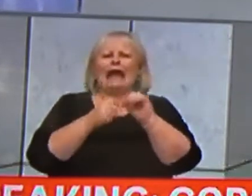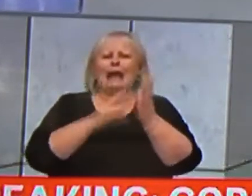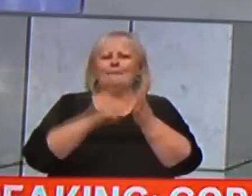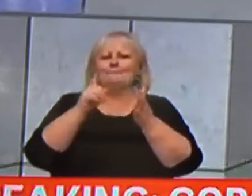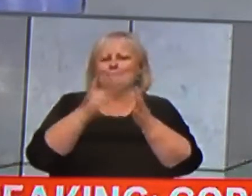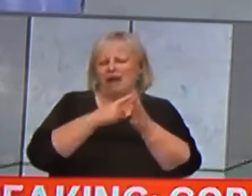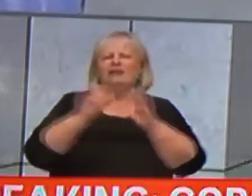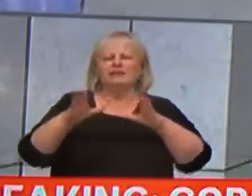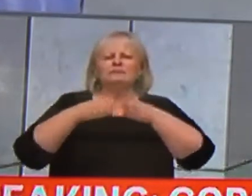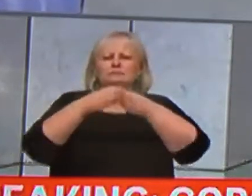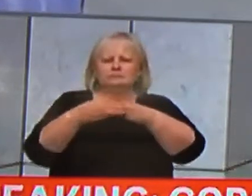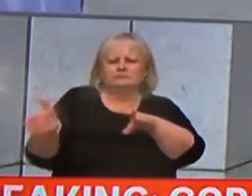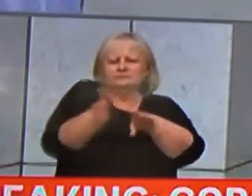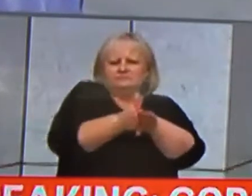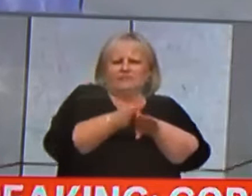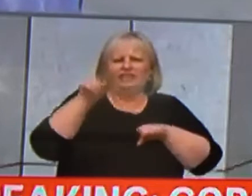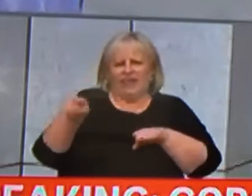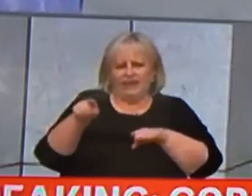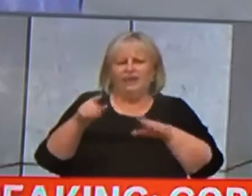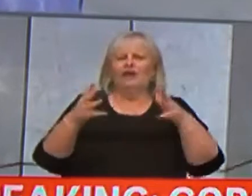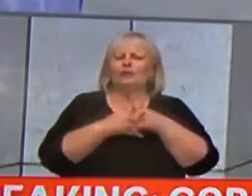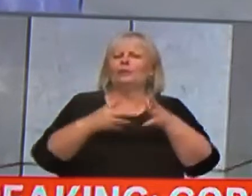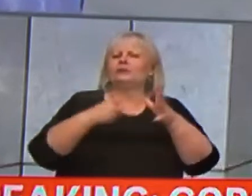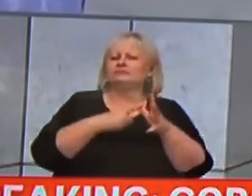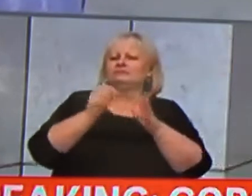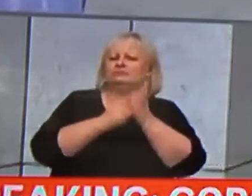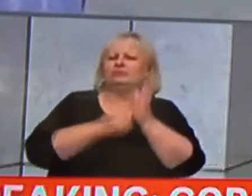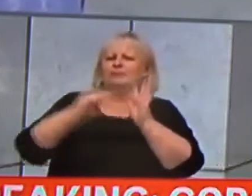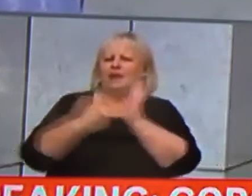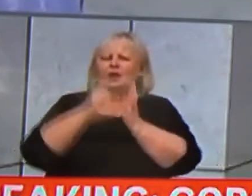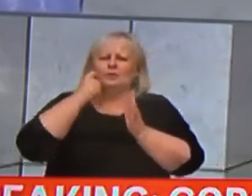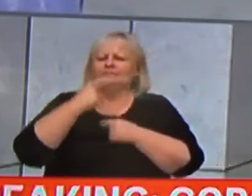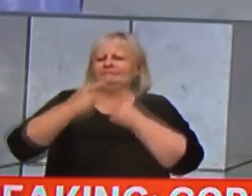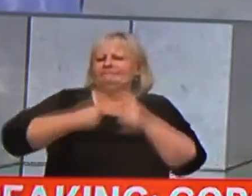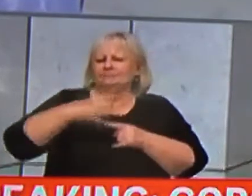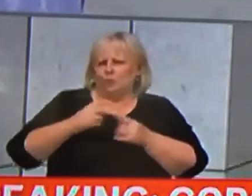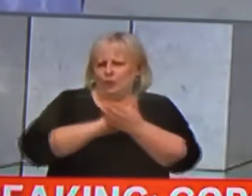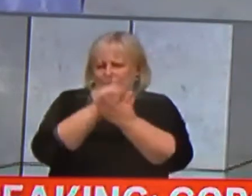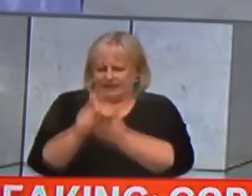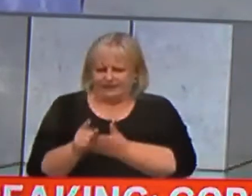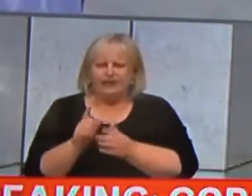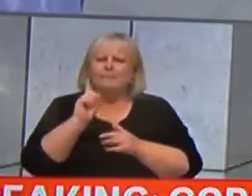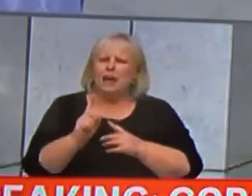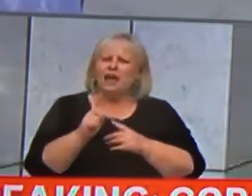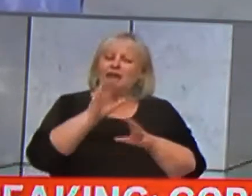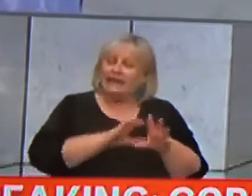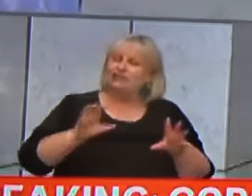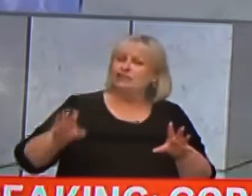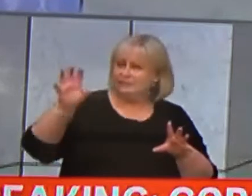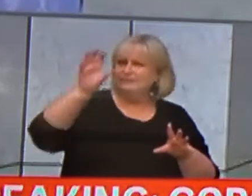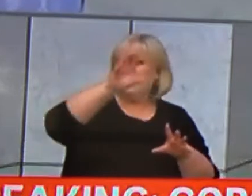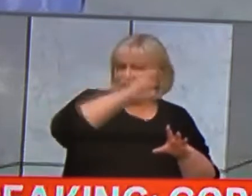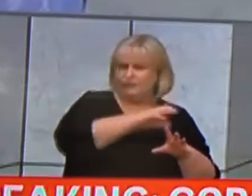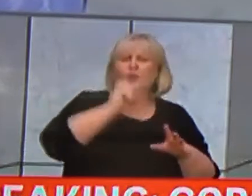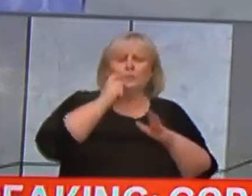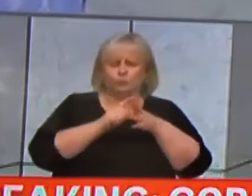terms of these arrangements. And the Western Australian Premier Mark McGowan will be having more to say about that. But each state will be doing